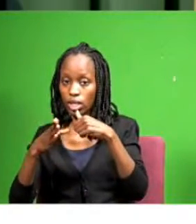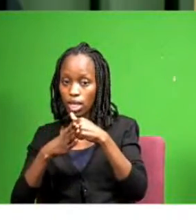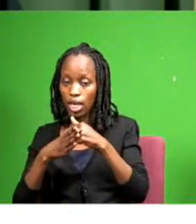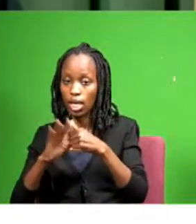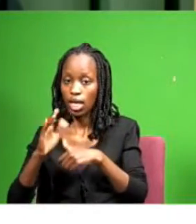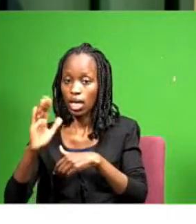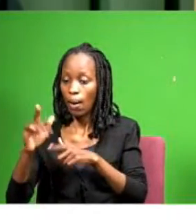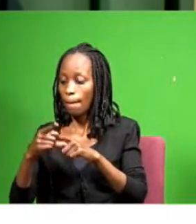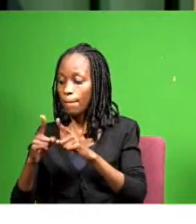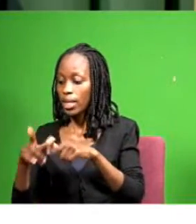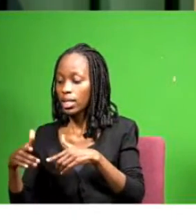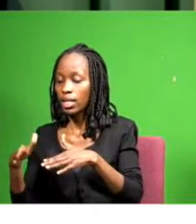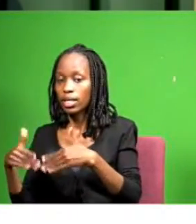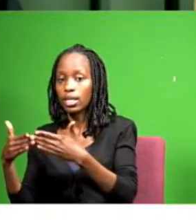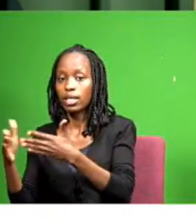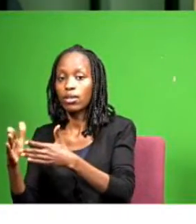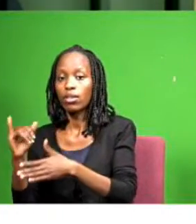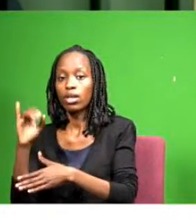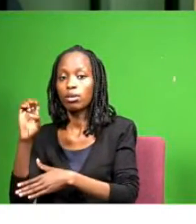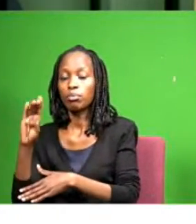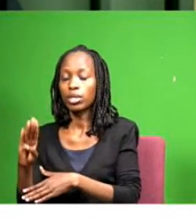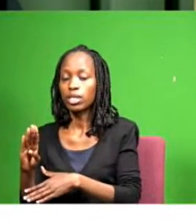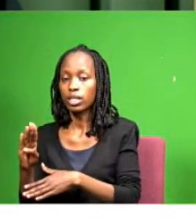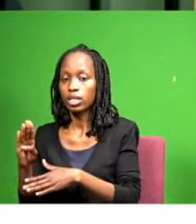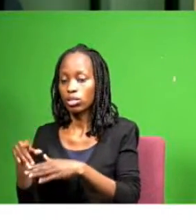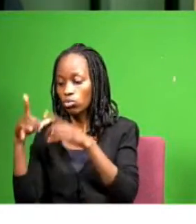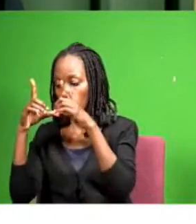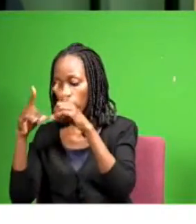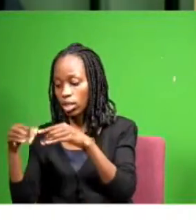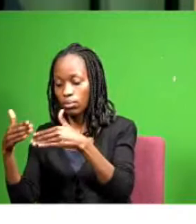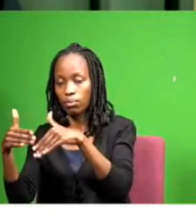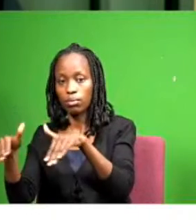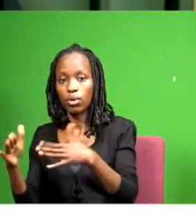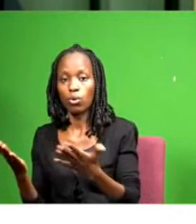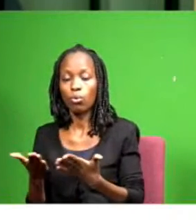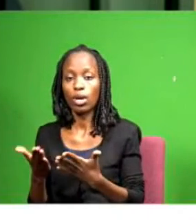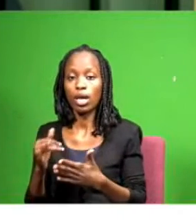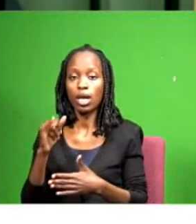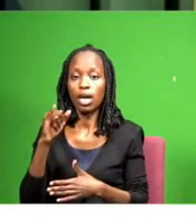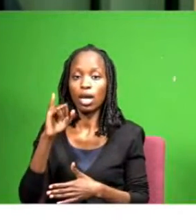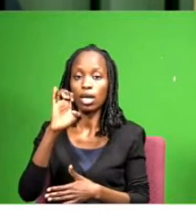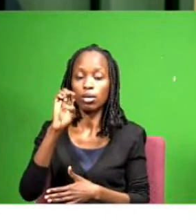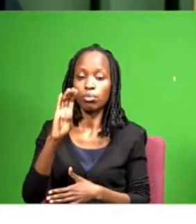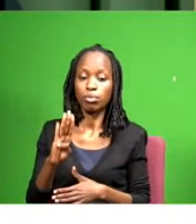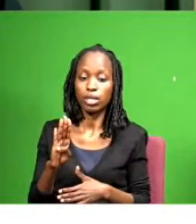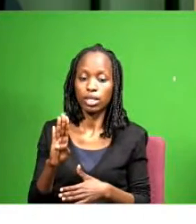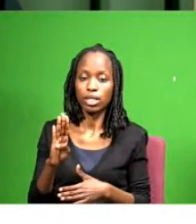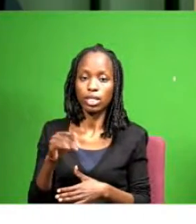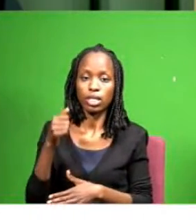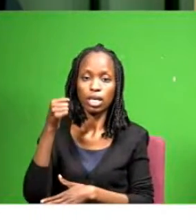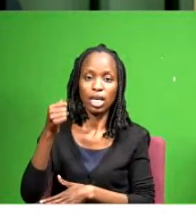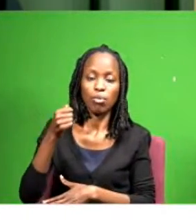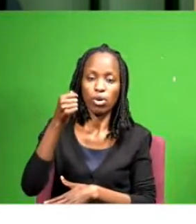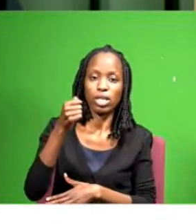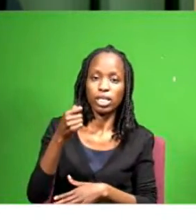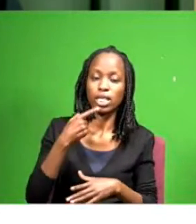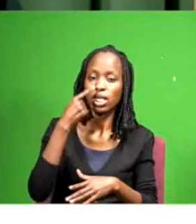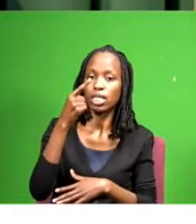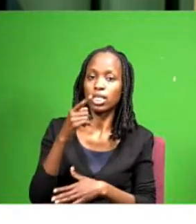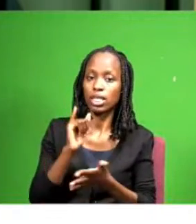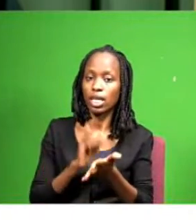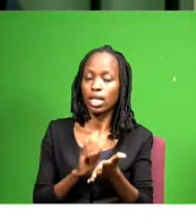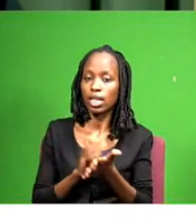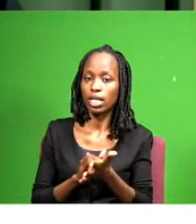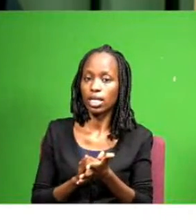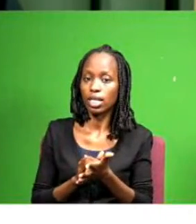the IEBC to determine their boundaries. The IEBC protested, and rightly so, saying that it has